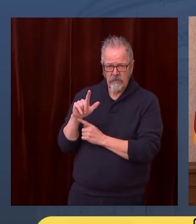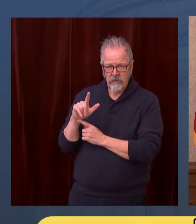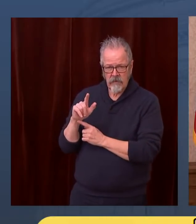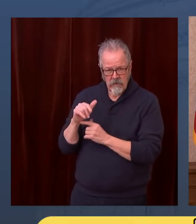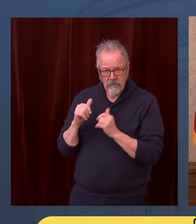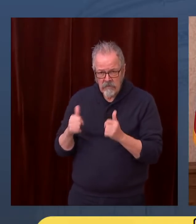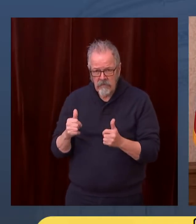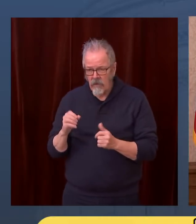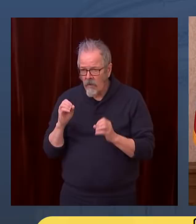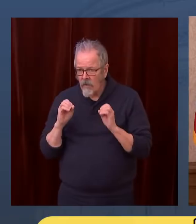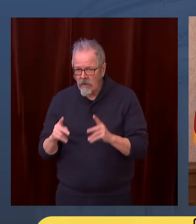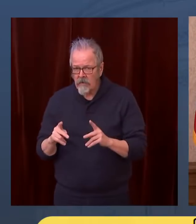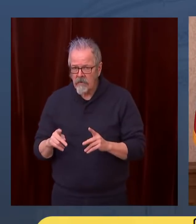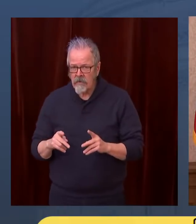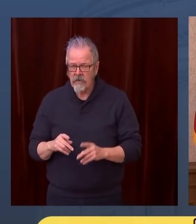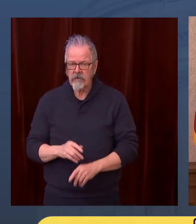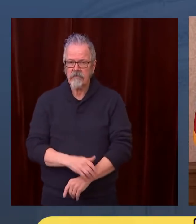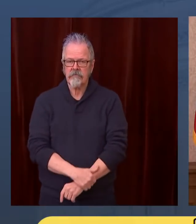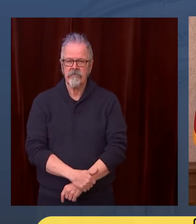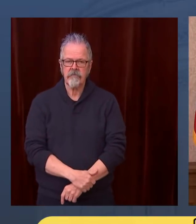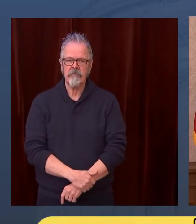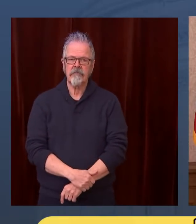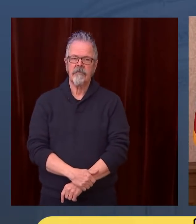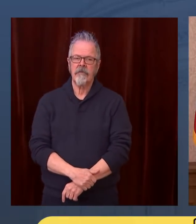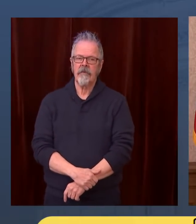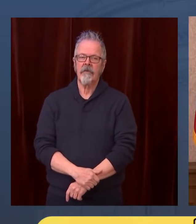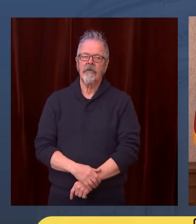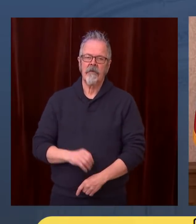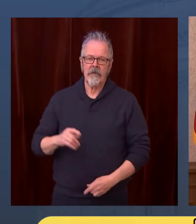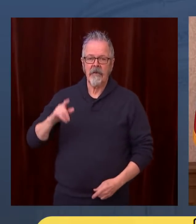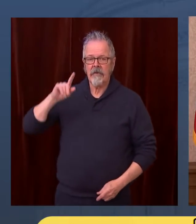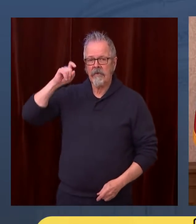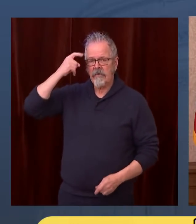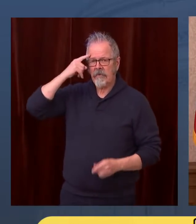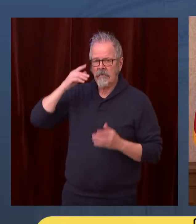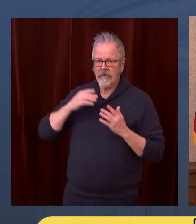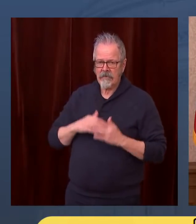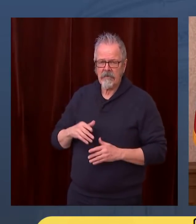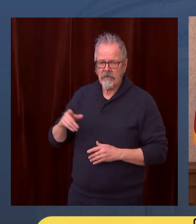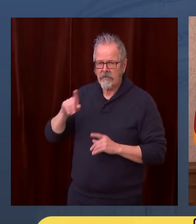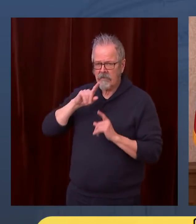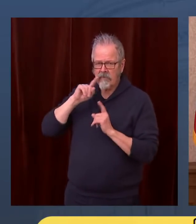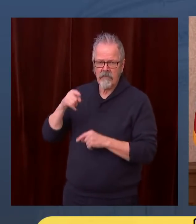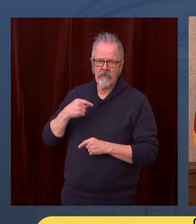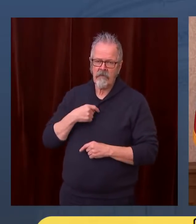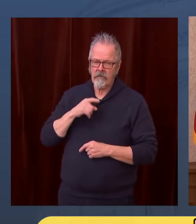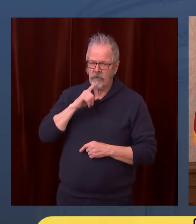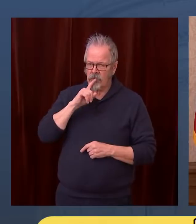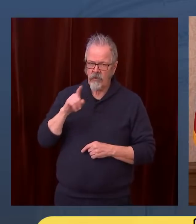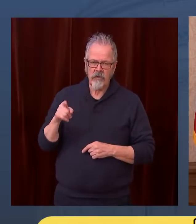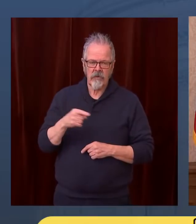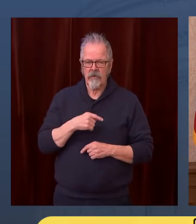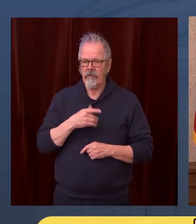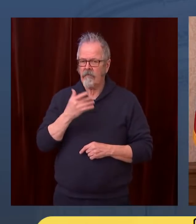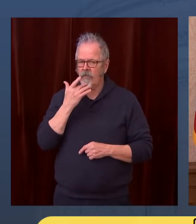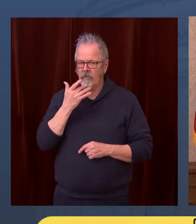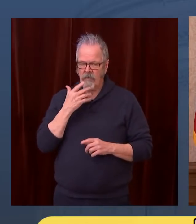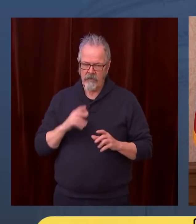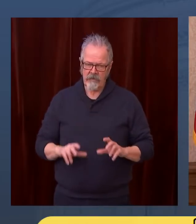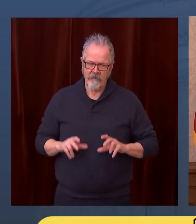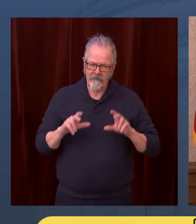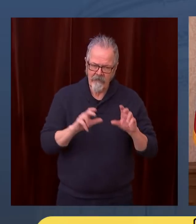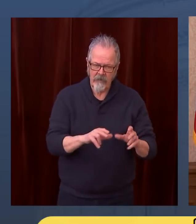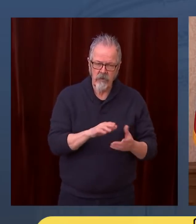If I can just add, I think citizens would be much happier to spend their investments in schools on books and teachers rather than